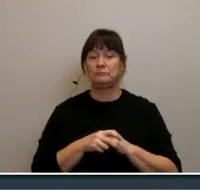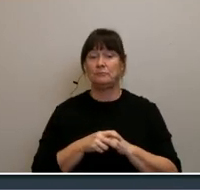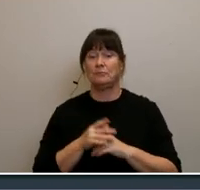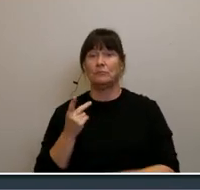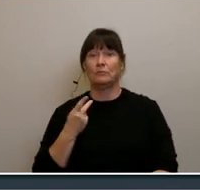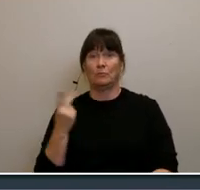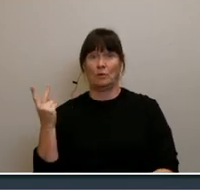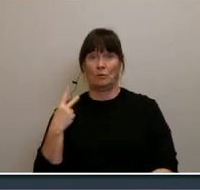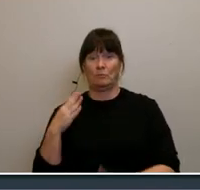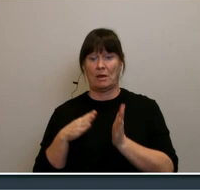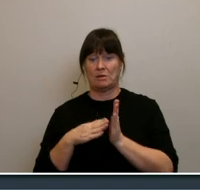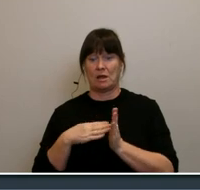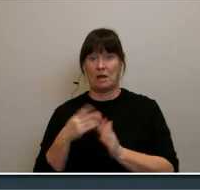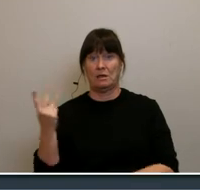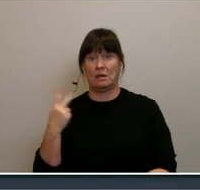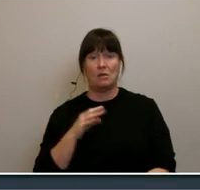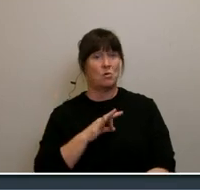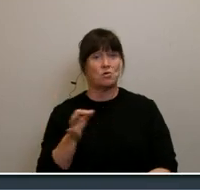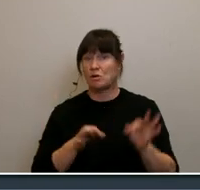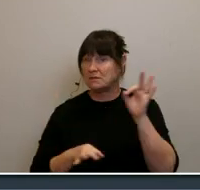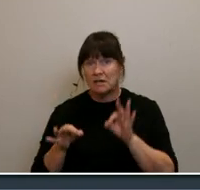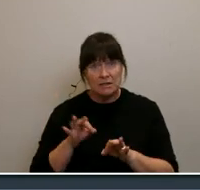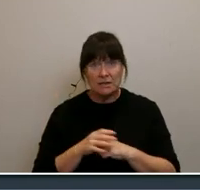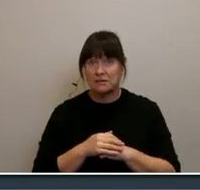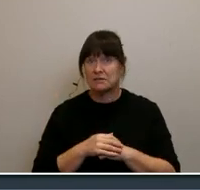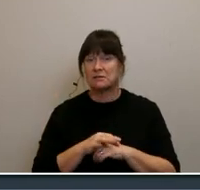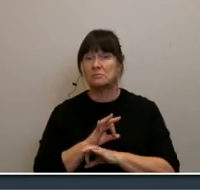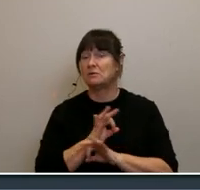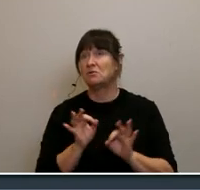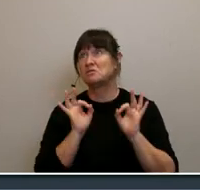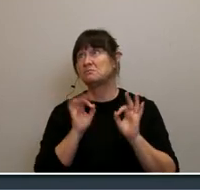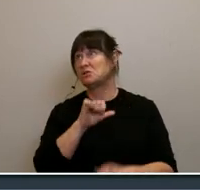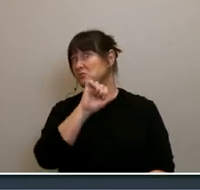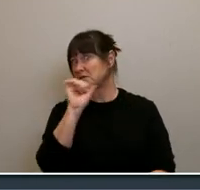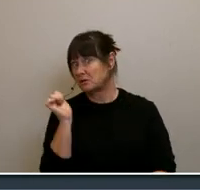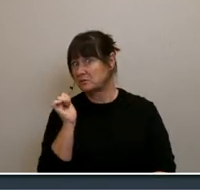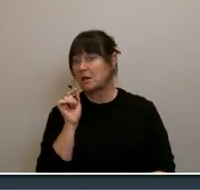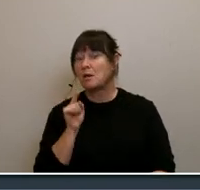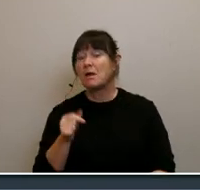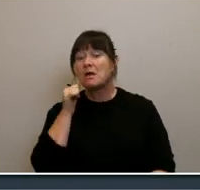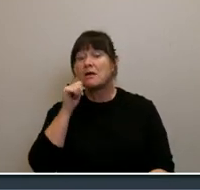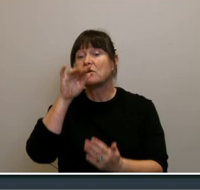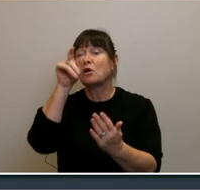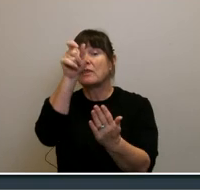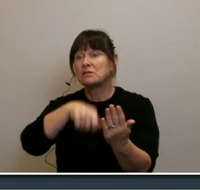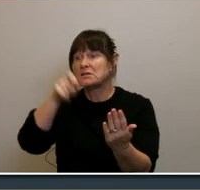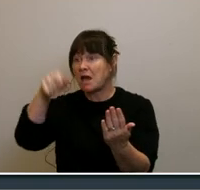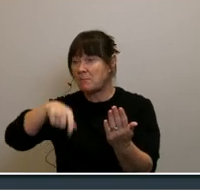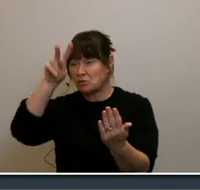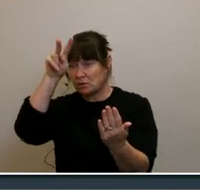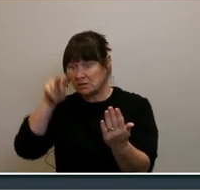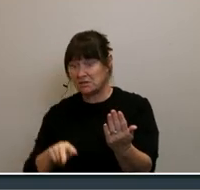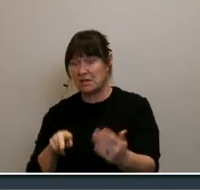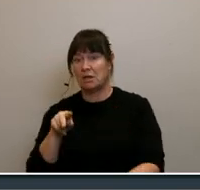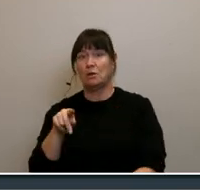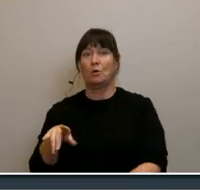Margaret and I aren't scientists, and we don't pretend any special expertise. But the tables show how extremely urgent is